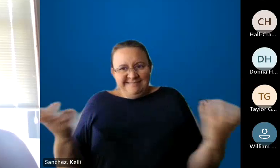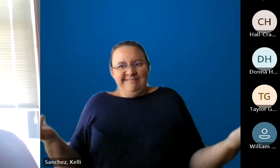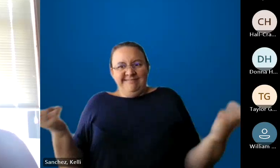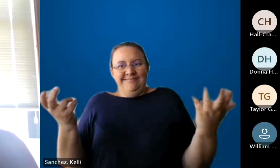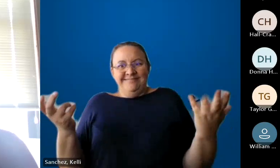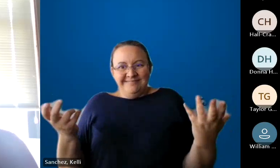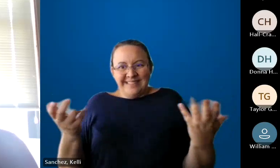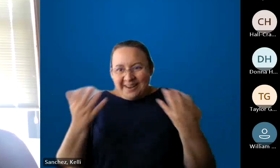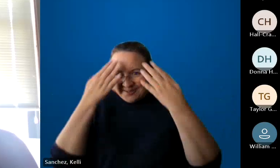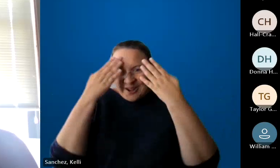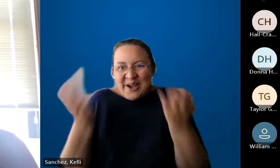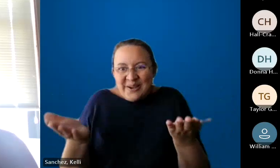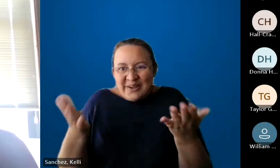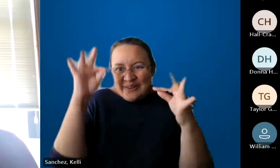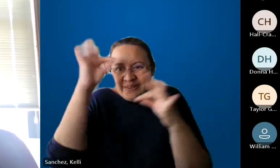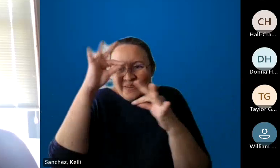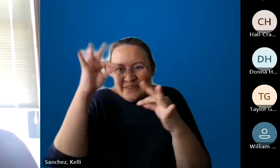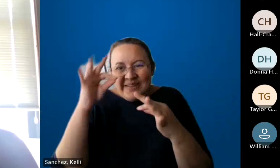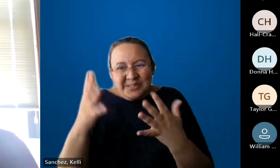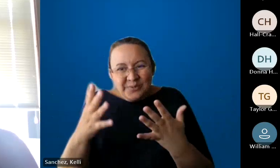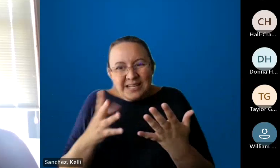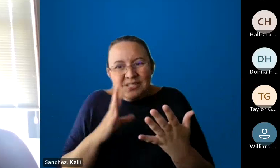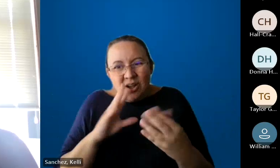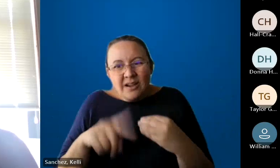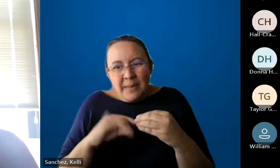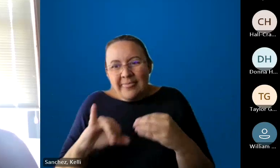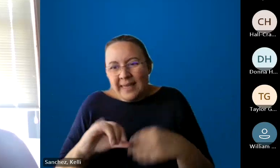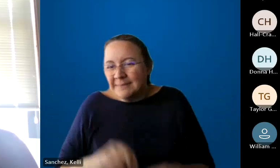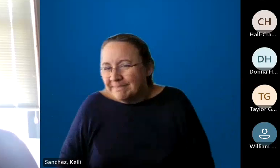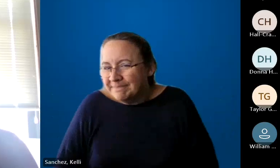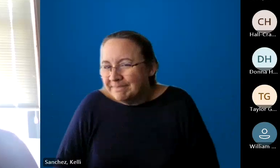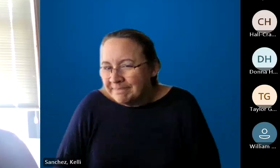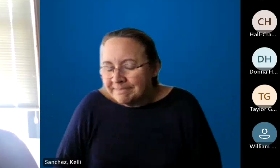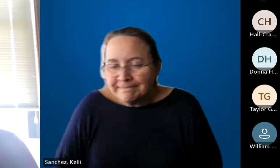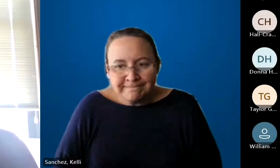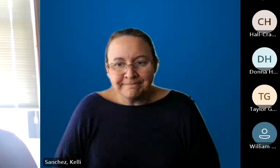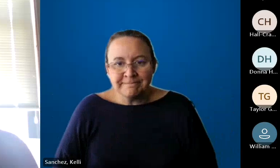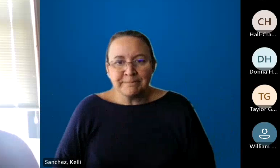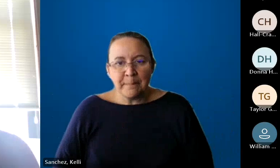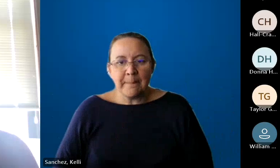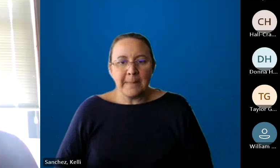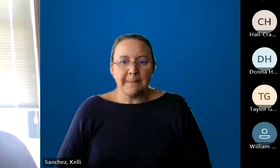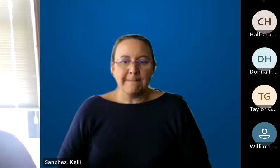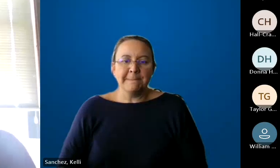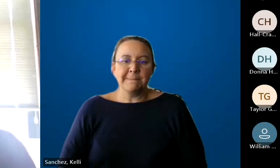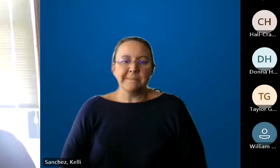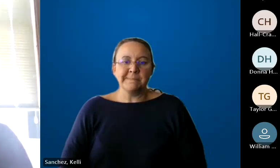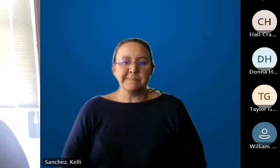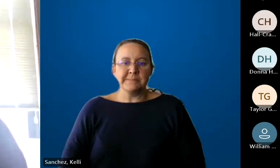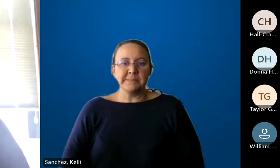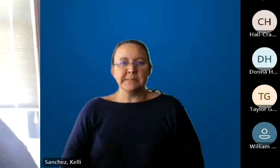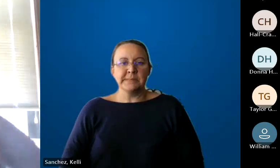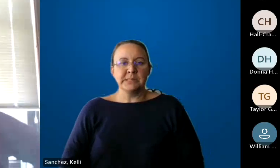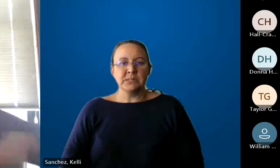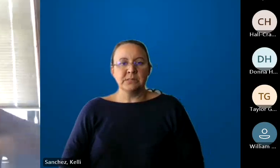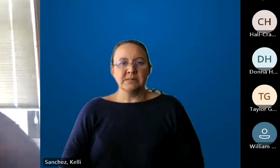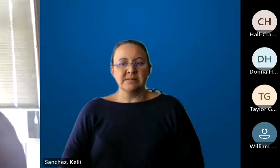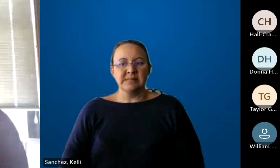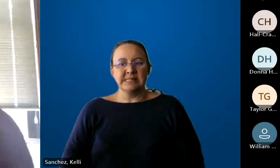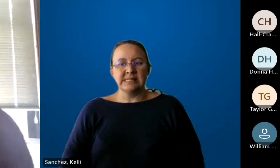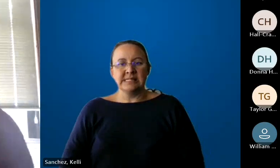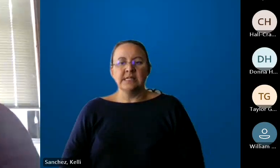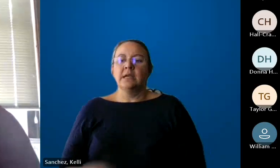think, yeah, yeah, Yeah. I could go. Okay. All right. And can you discuss